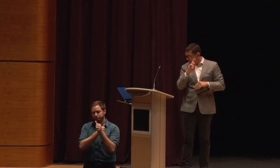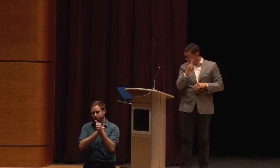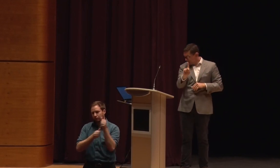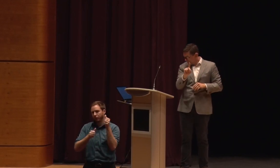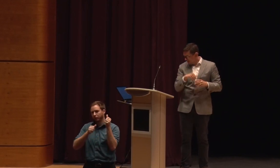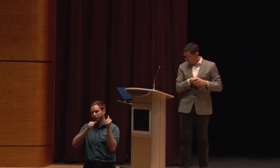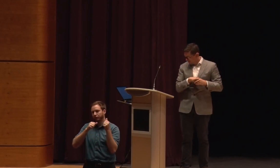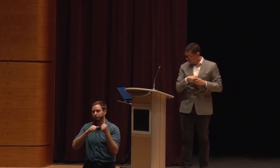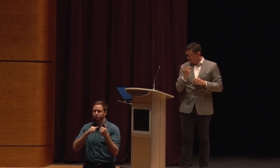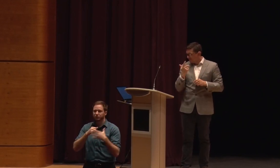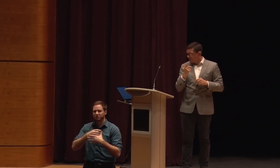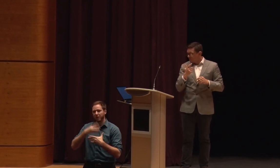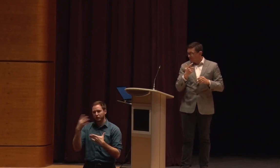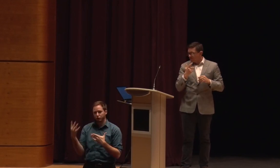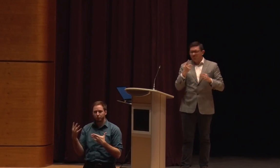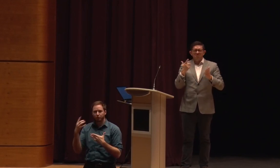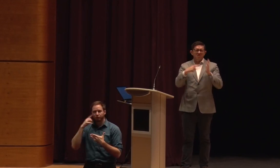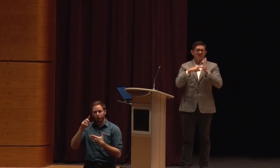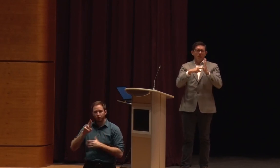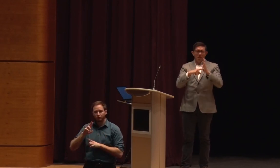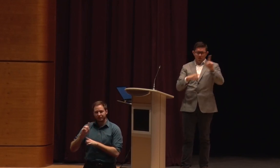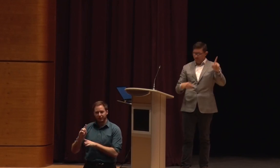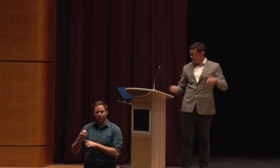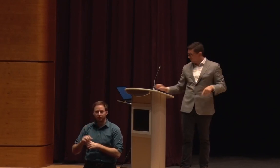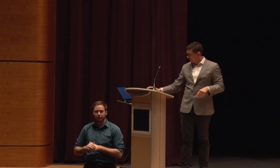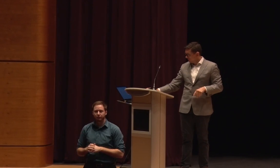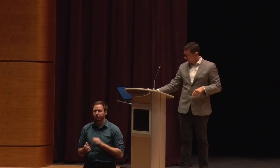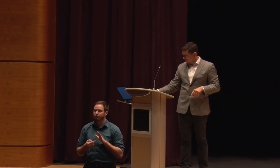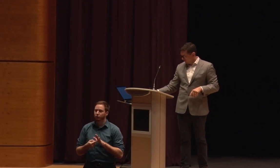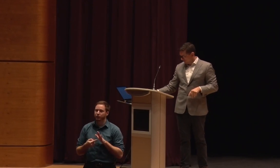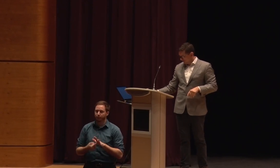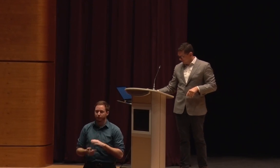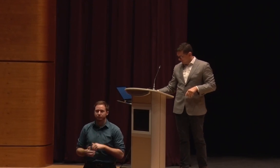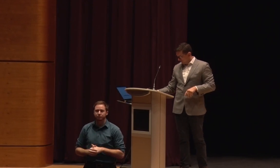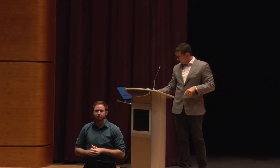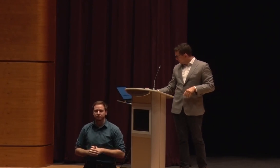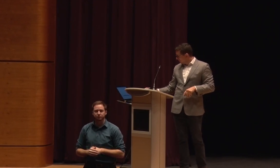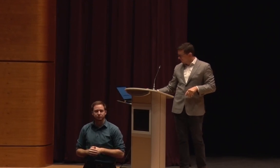spectrum for universal design. For example,